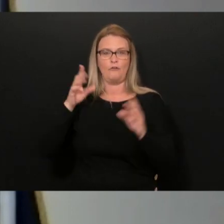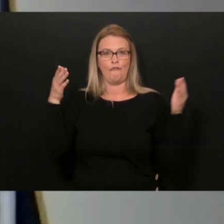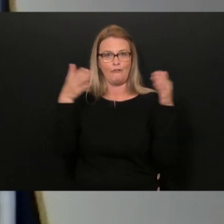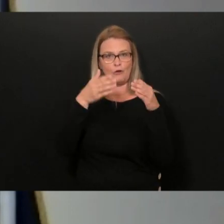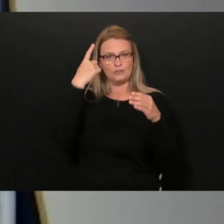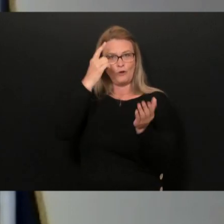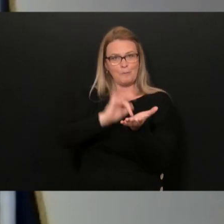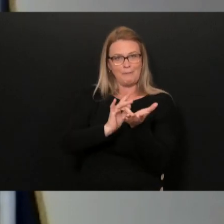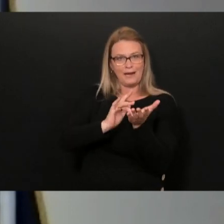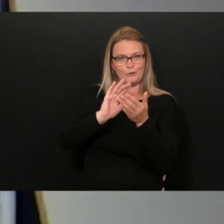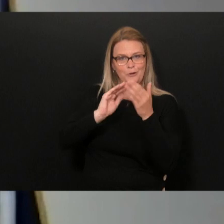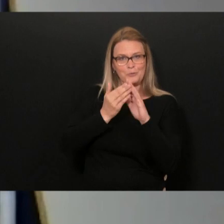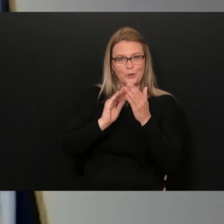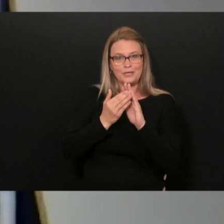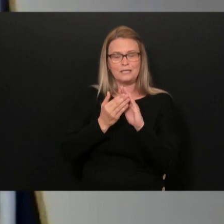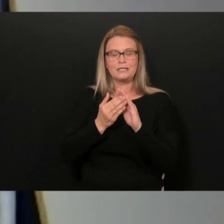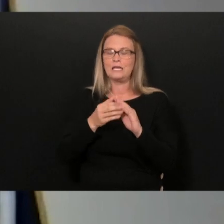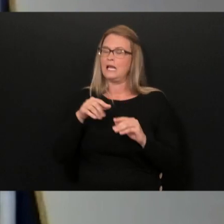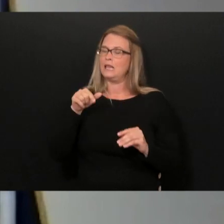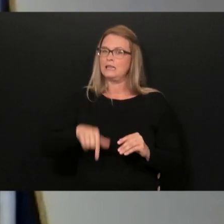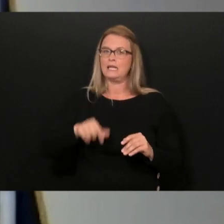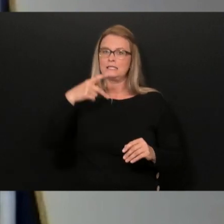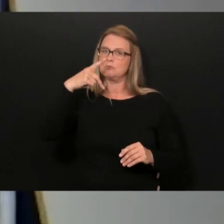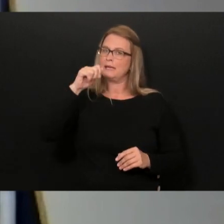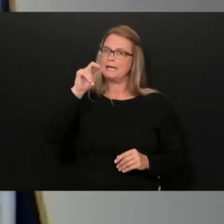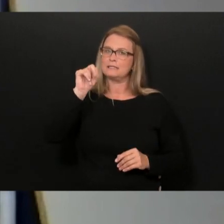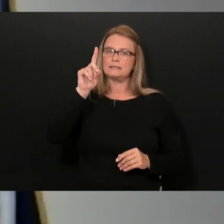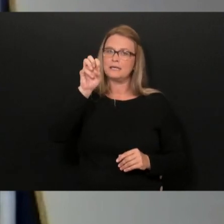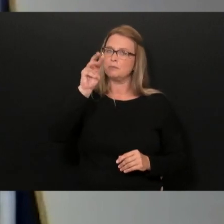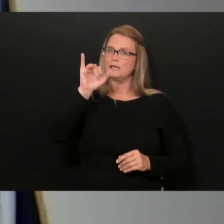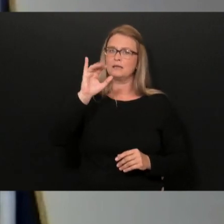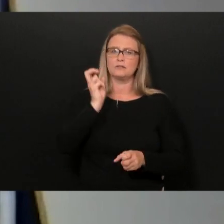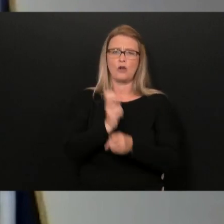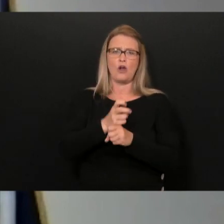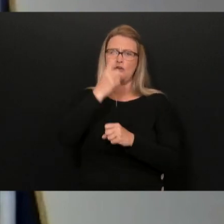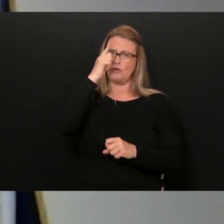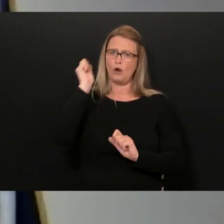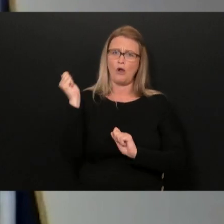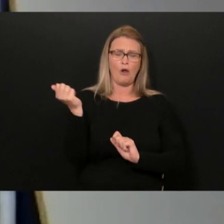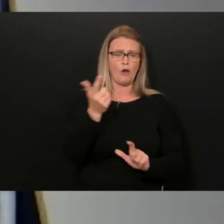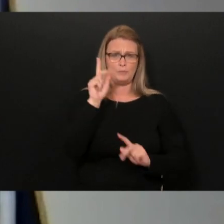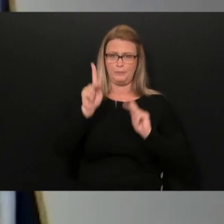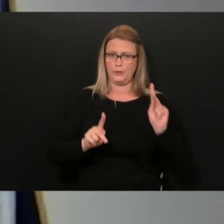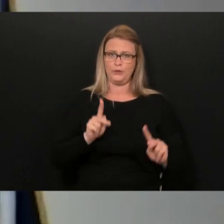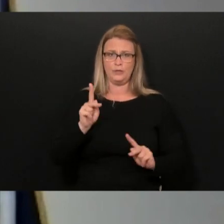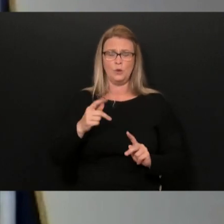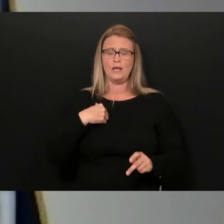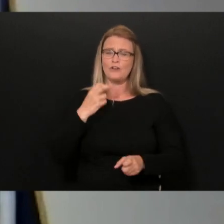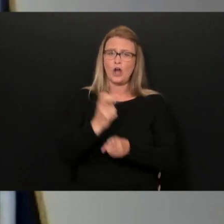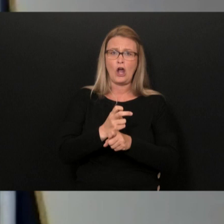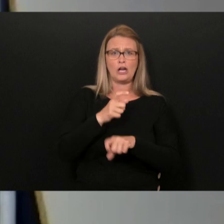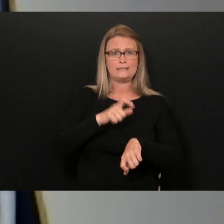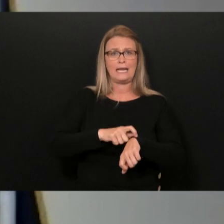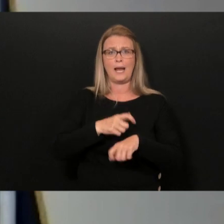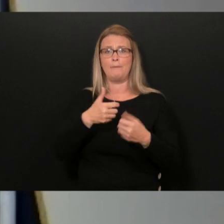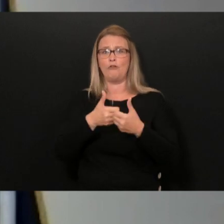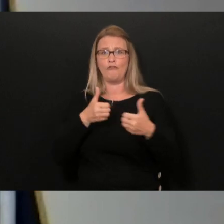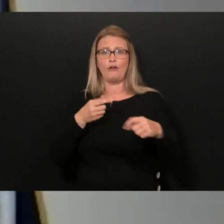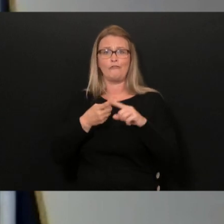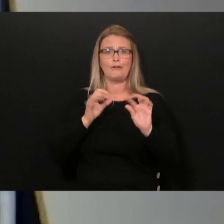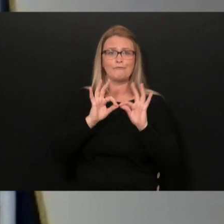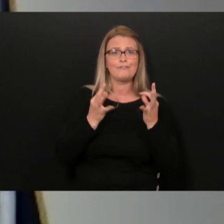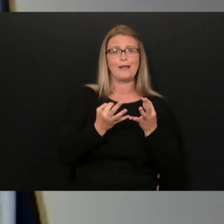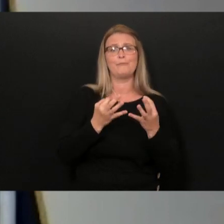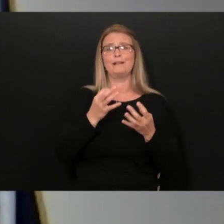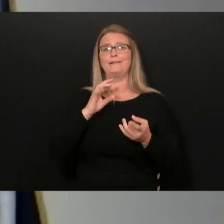for almost everyone. We all have a hard time dealing with not seeing our family and not seeing